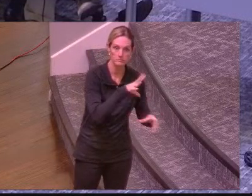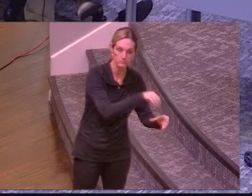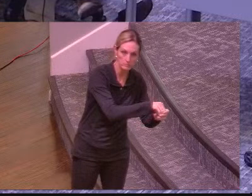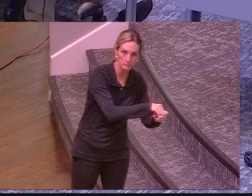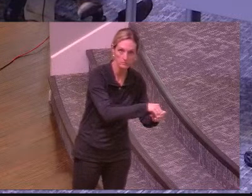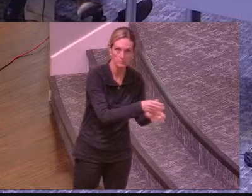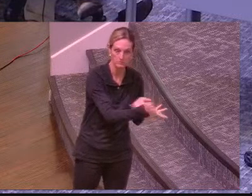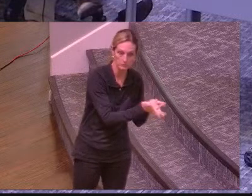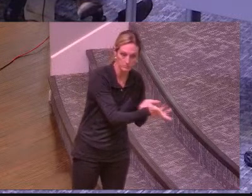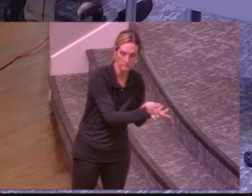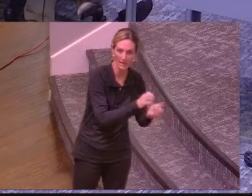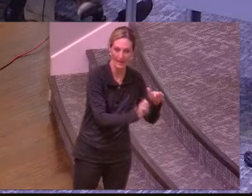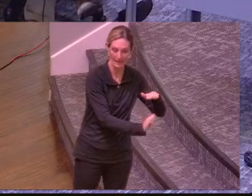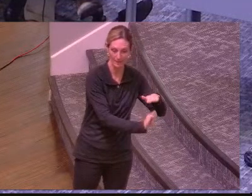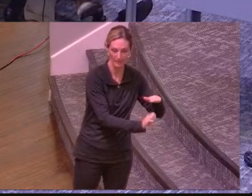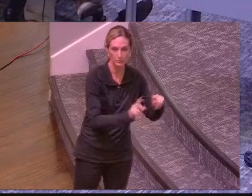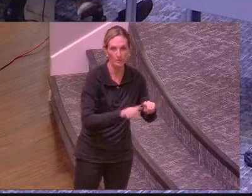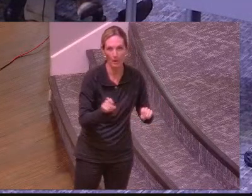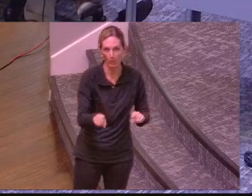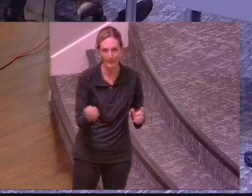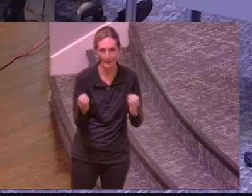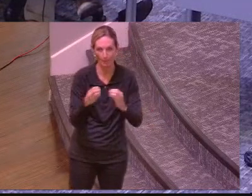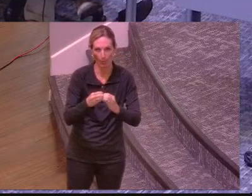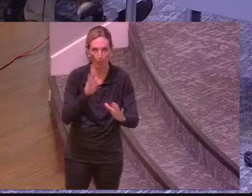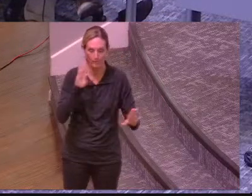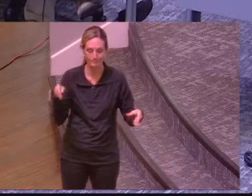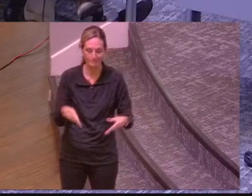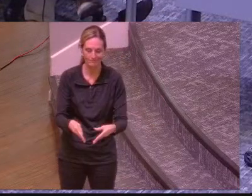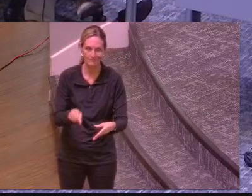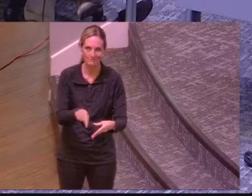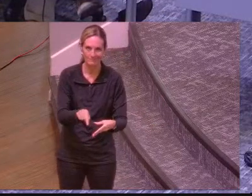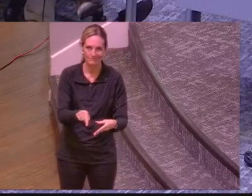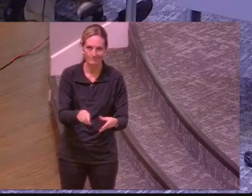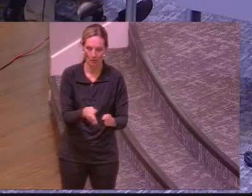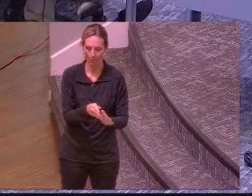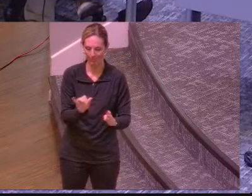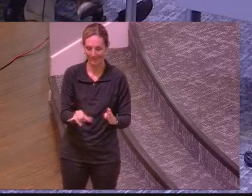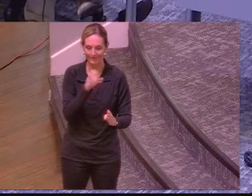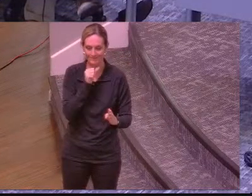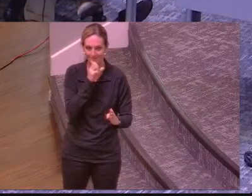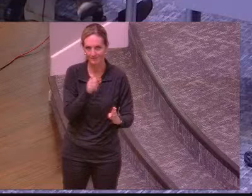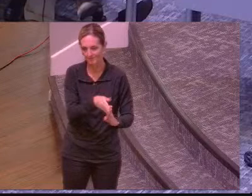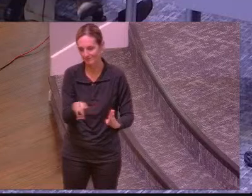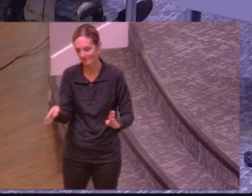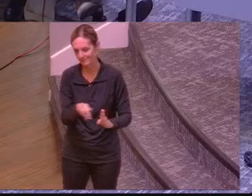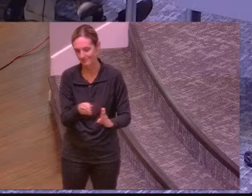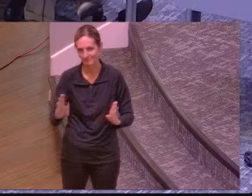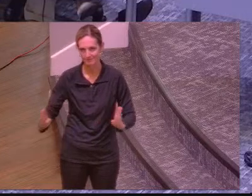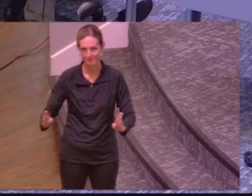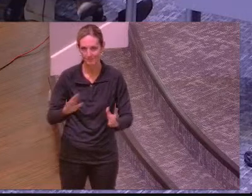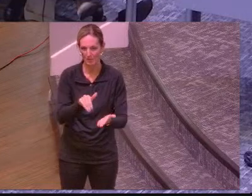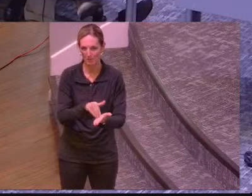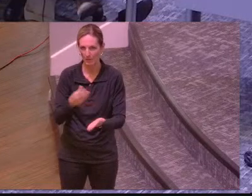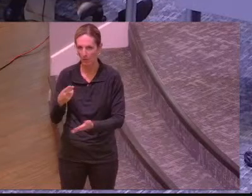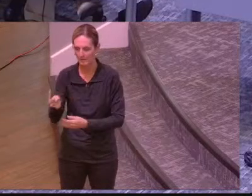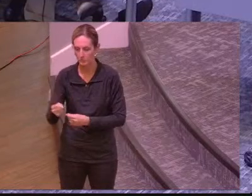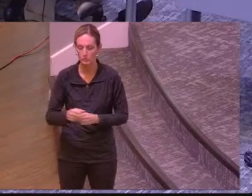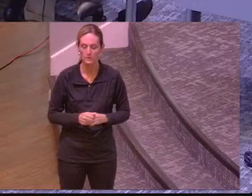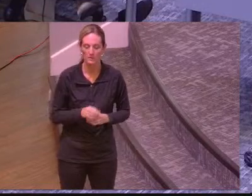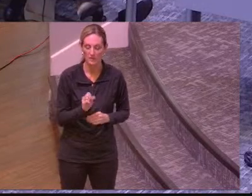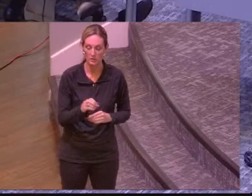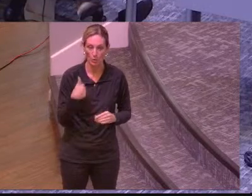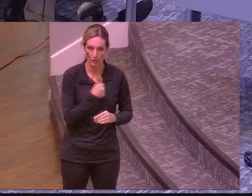our middle and high school students. So those are some partnerships we're engaging in. I wanted to remind the board that we